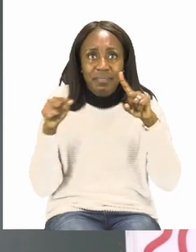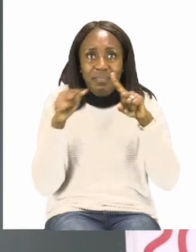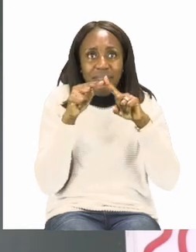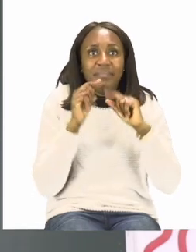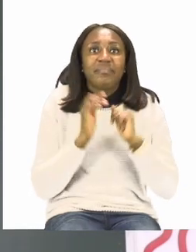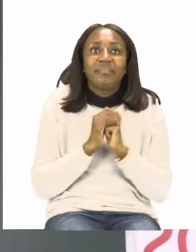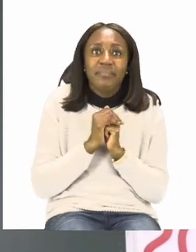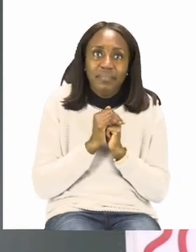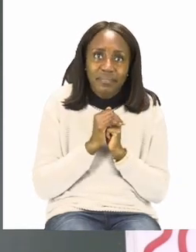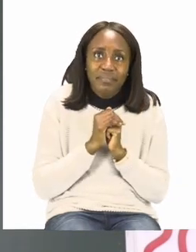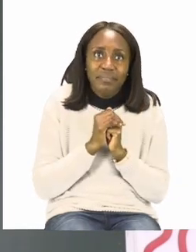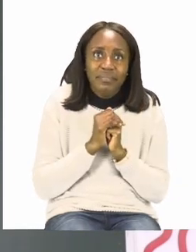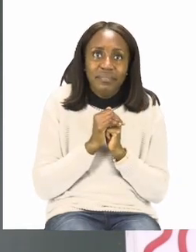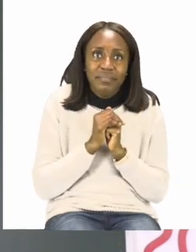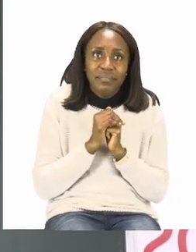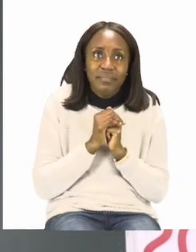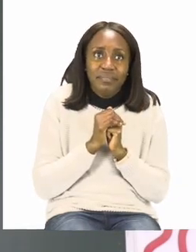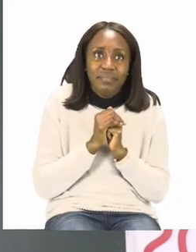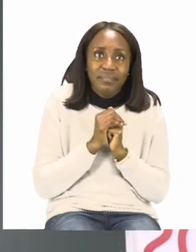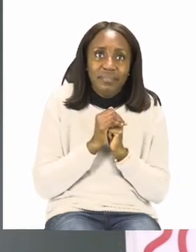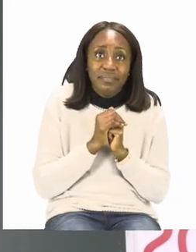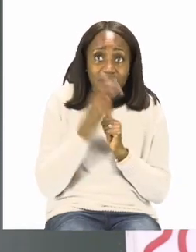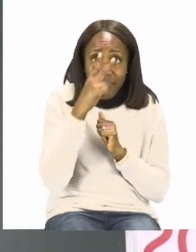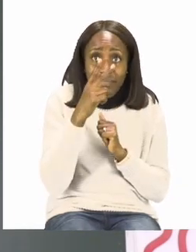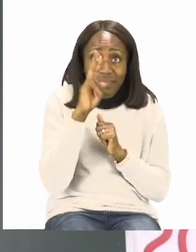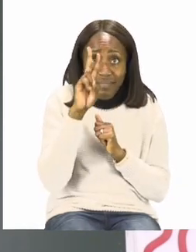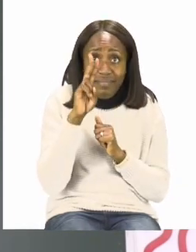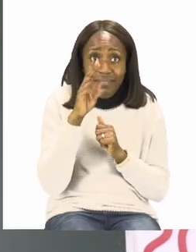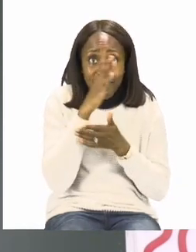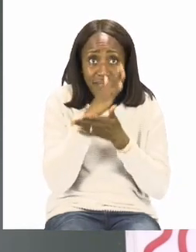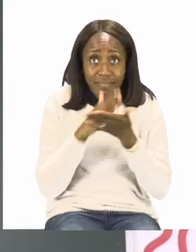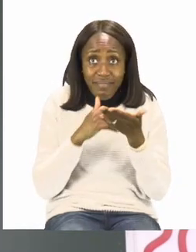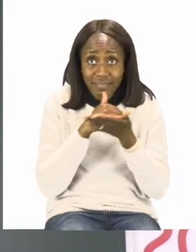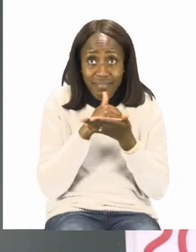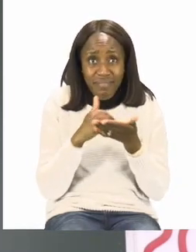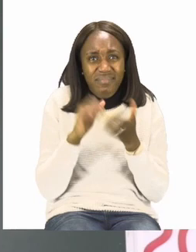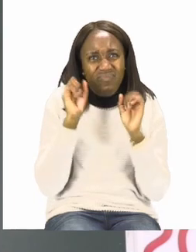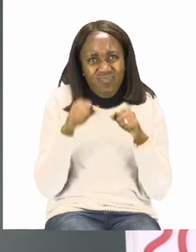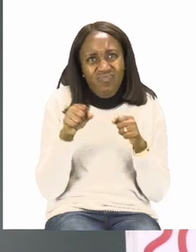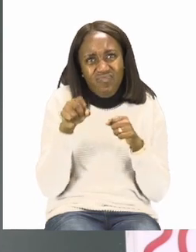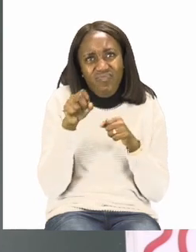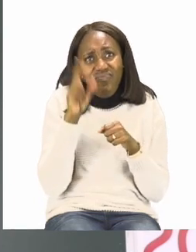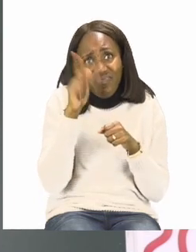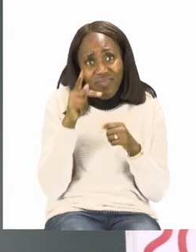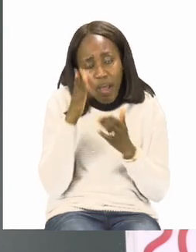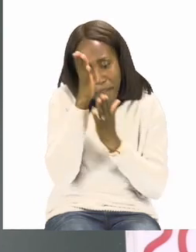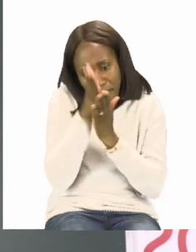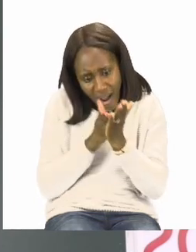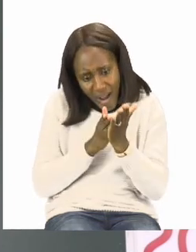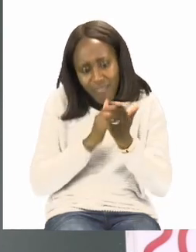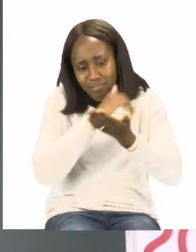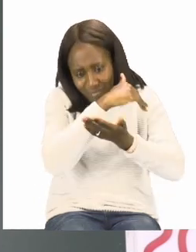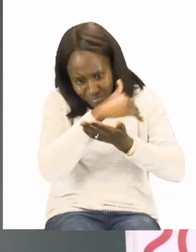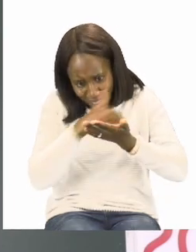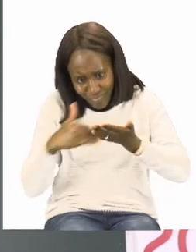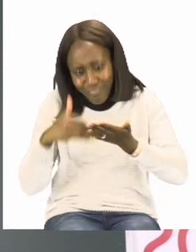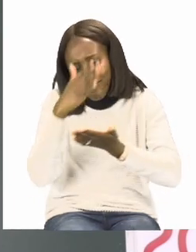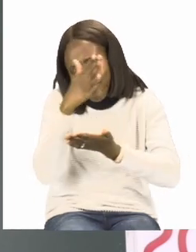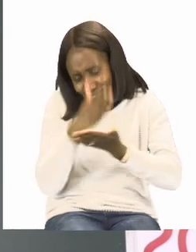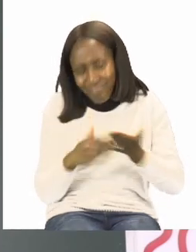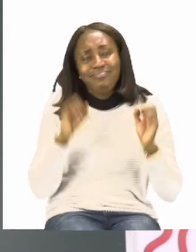used 2 triangles to divide this shape, but you can use another triangle going